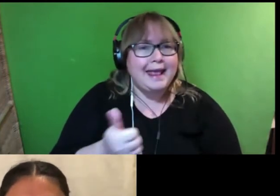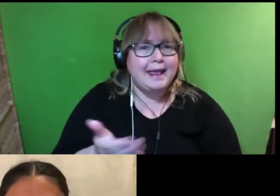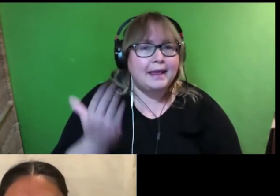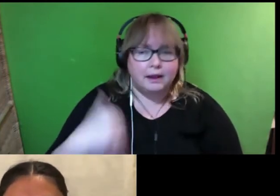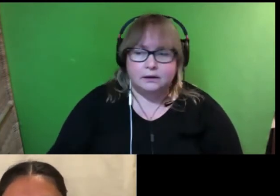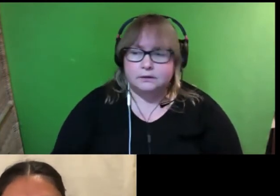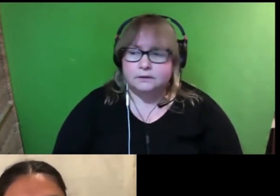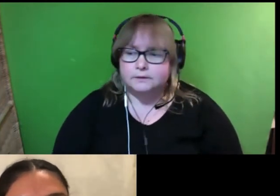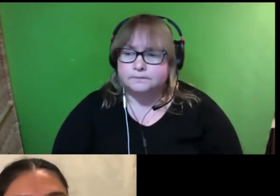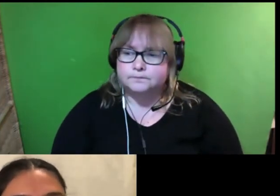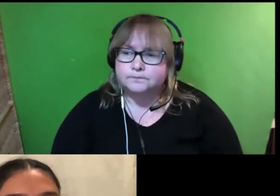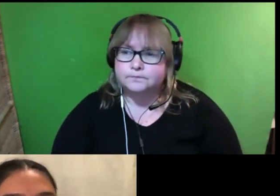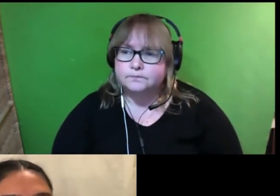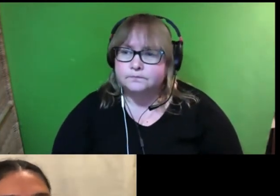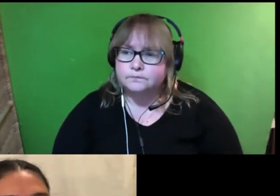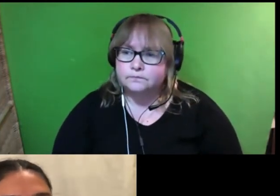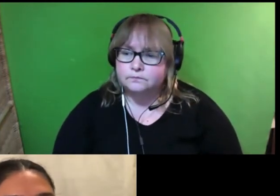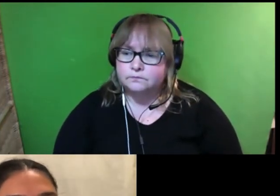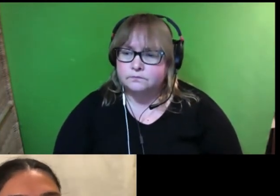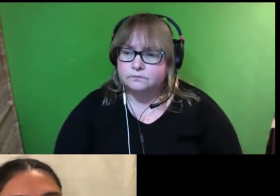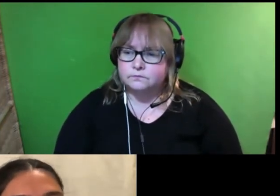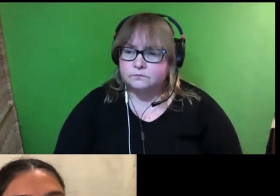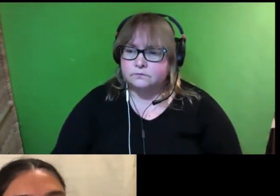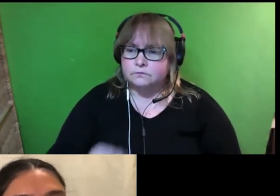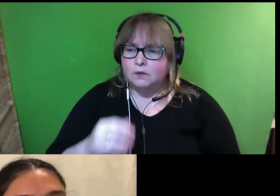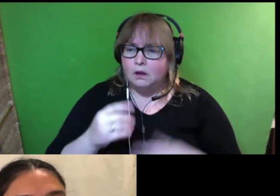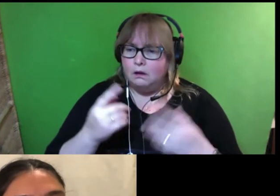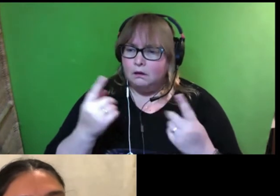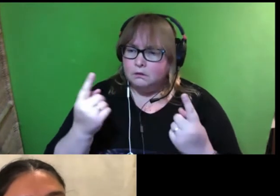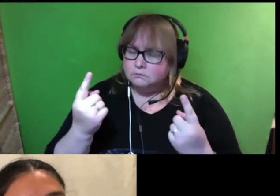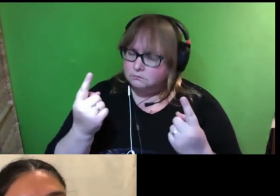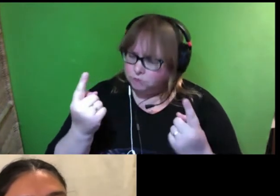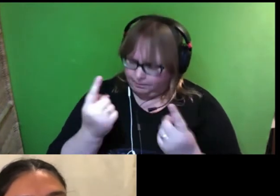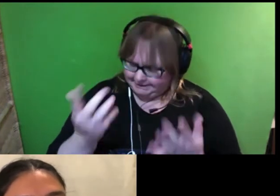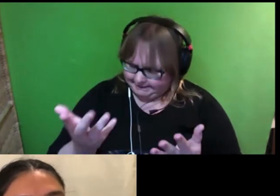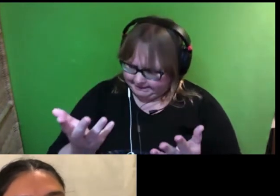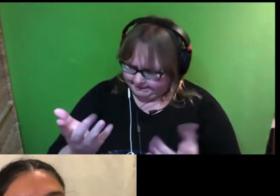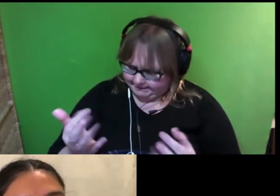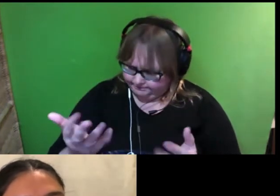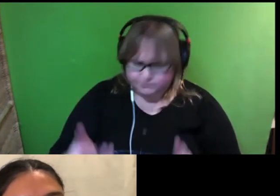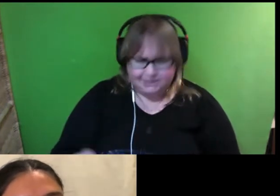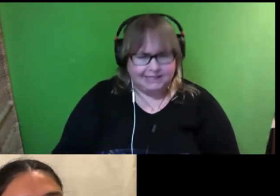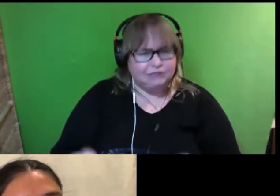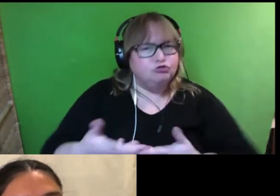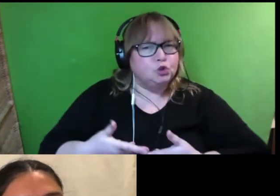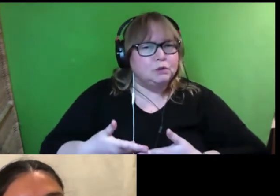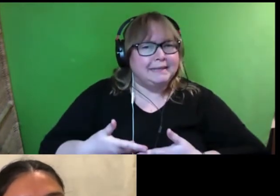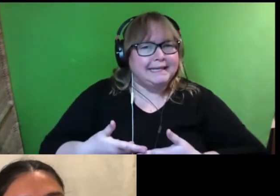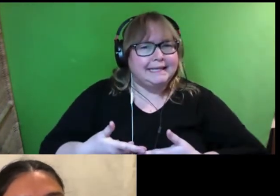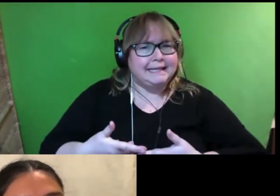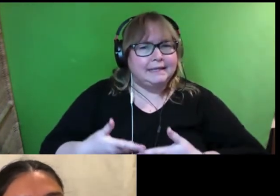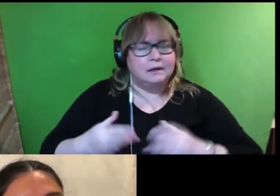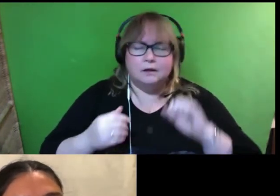nurse, actually introduced me to her work, especially within the lens of what I think Gloria